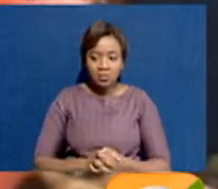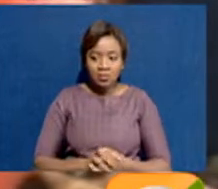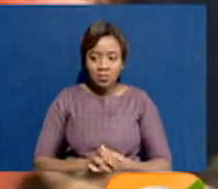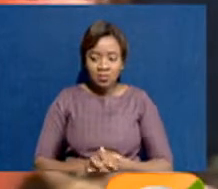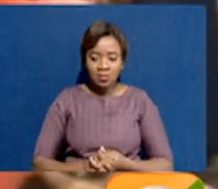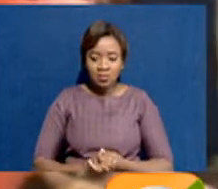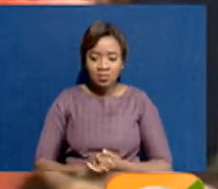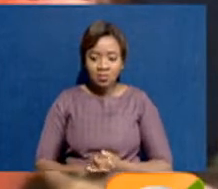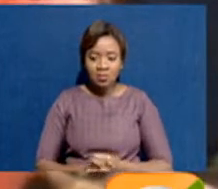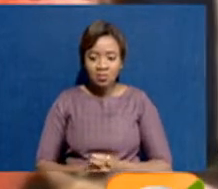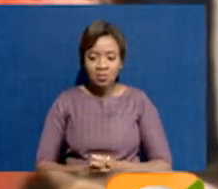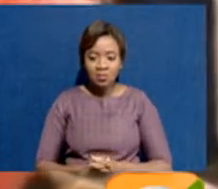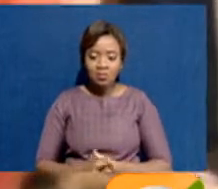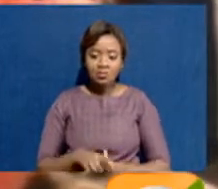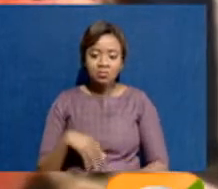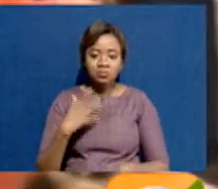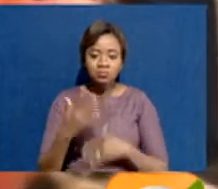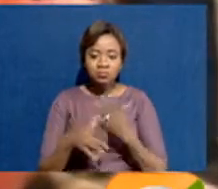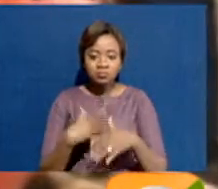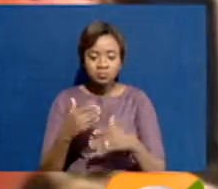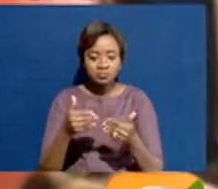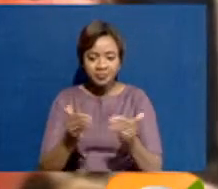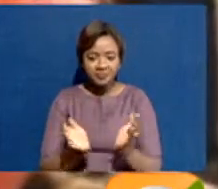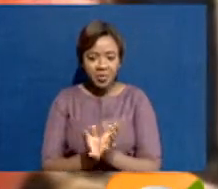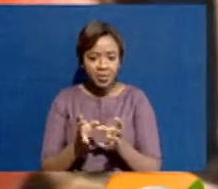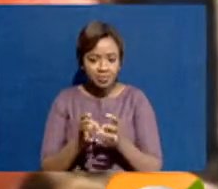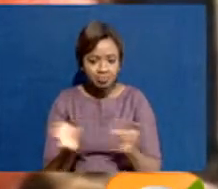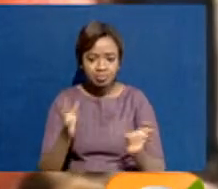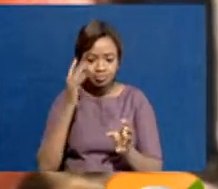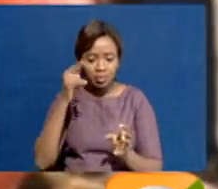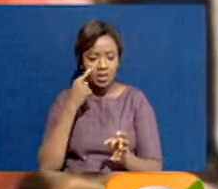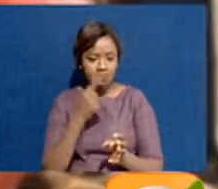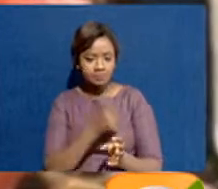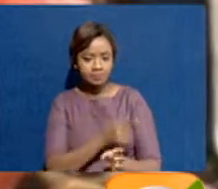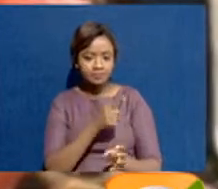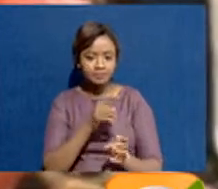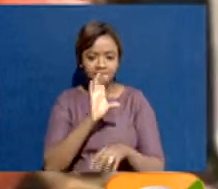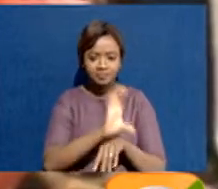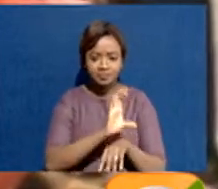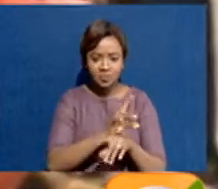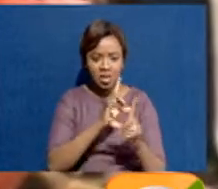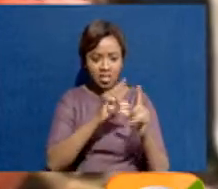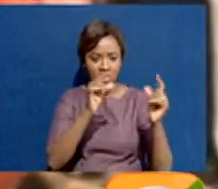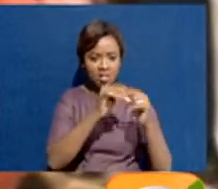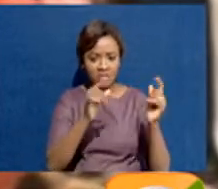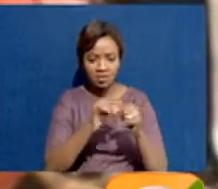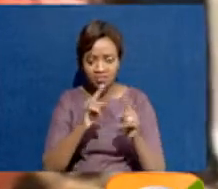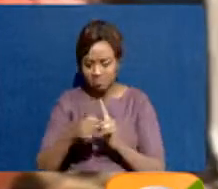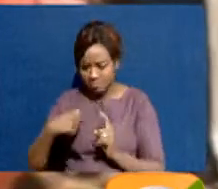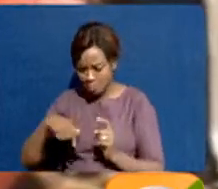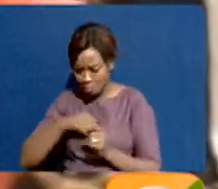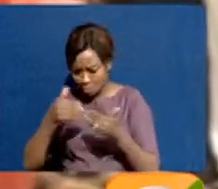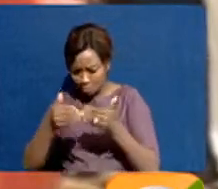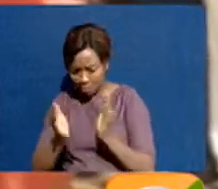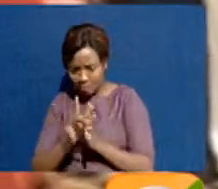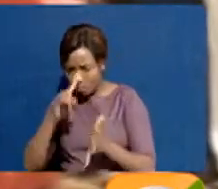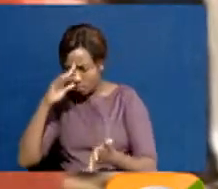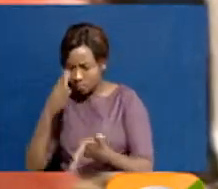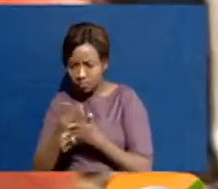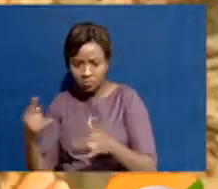Samuel says his family soon fell out with Mackenzie when he started teaching contrary to the family's beliefs. Ni